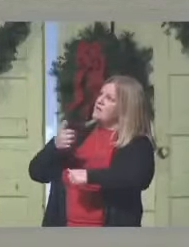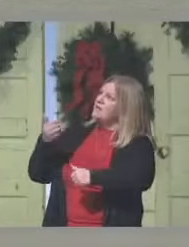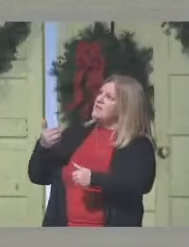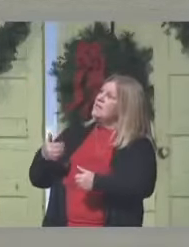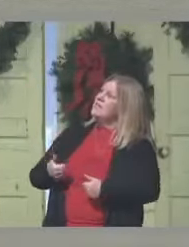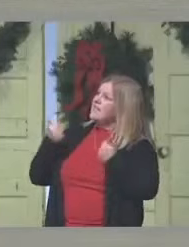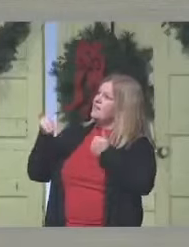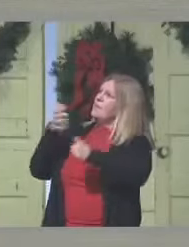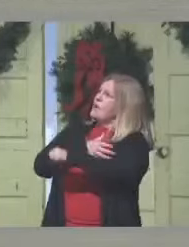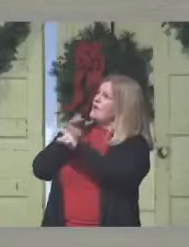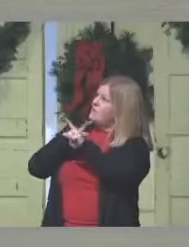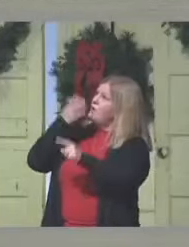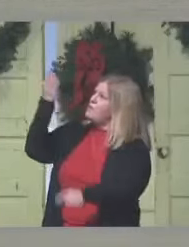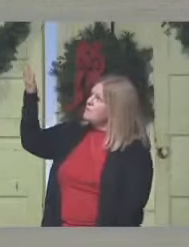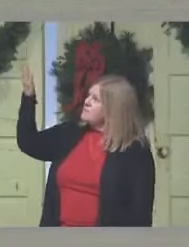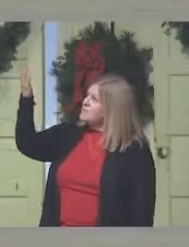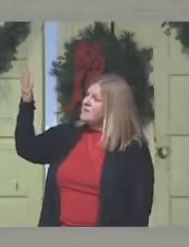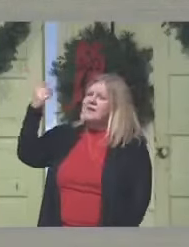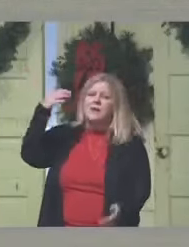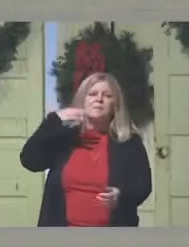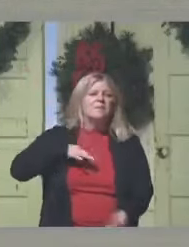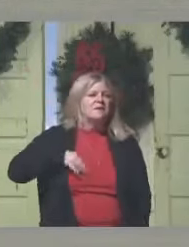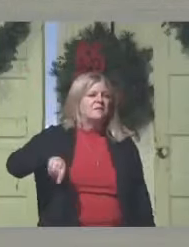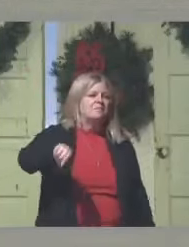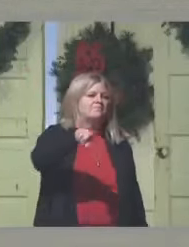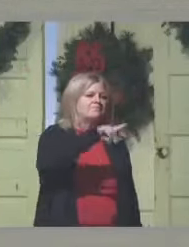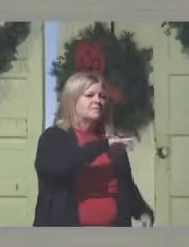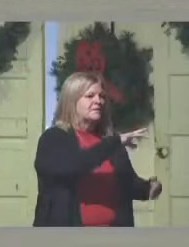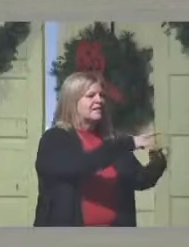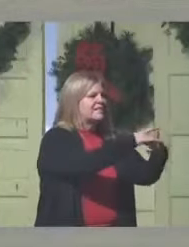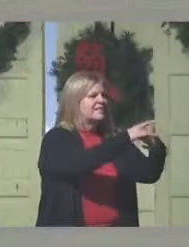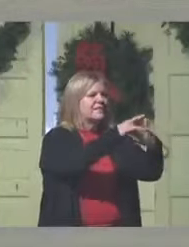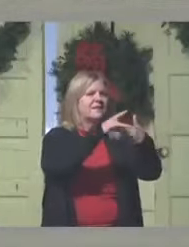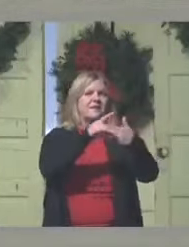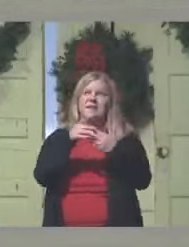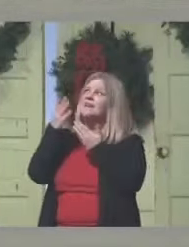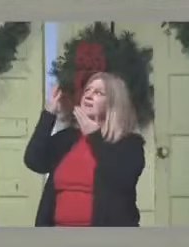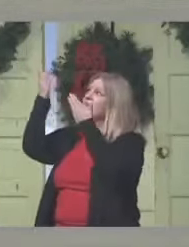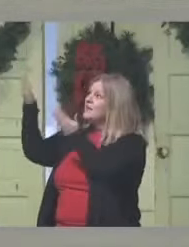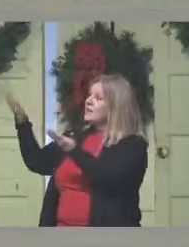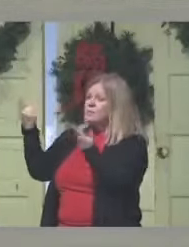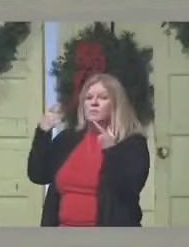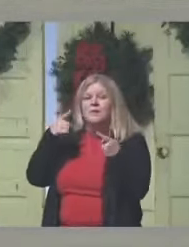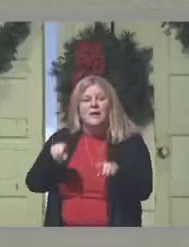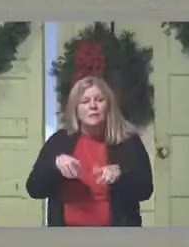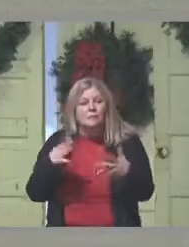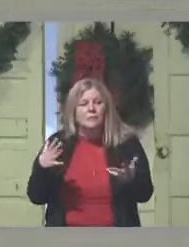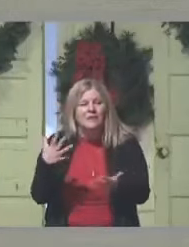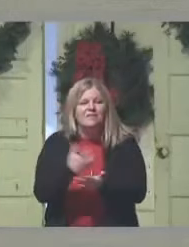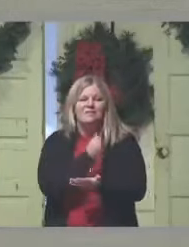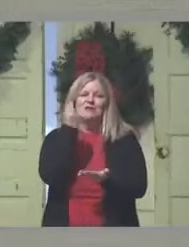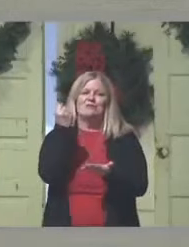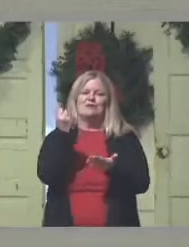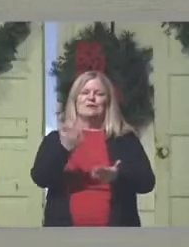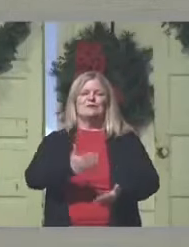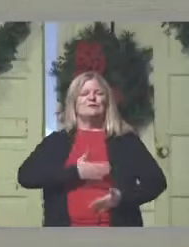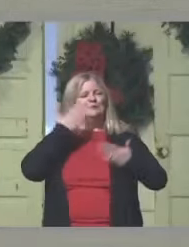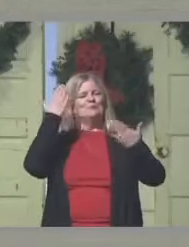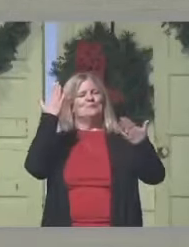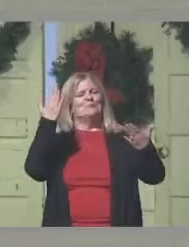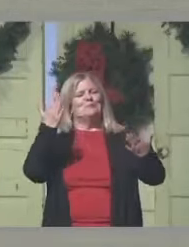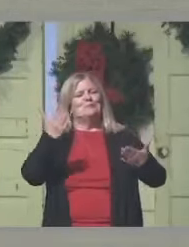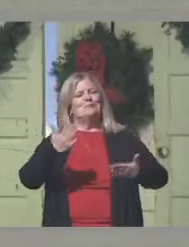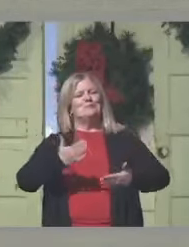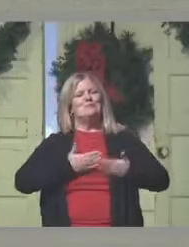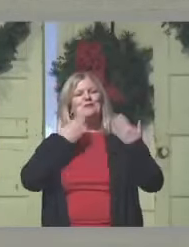for the well-being of others, leading others to him. And the result? Victory and joy all